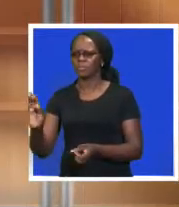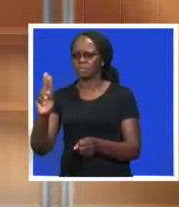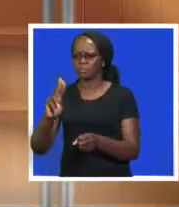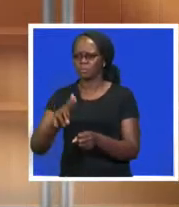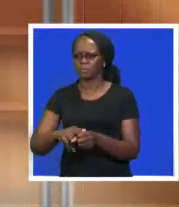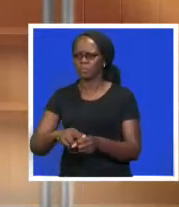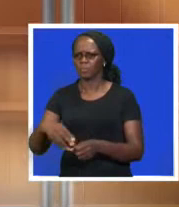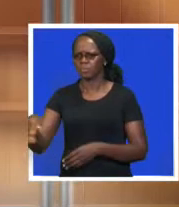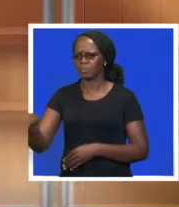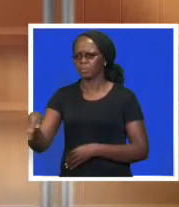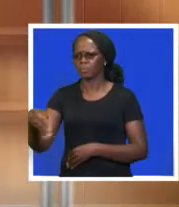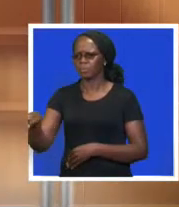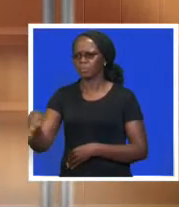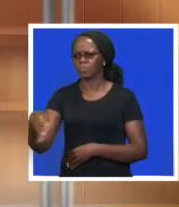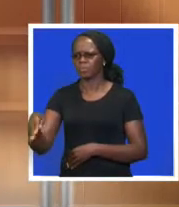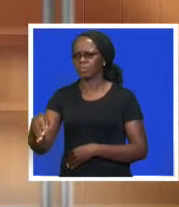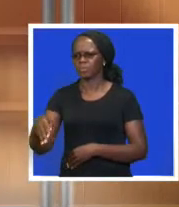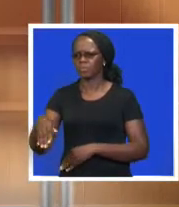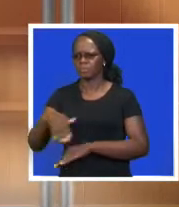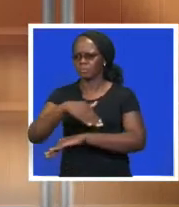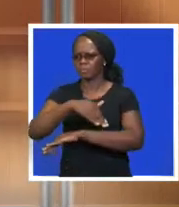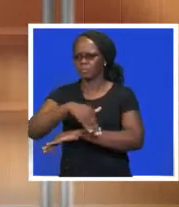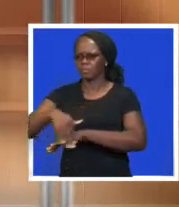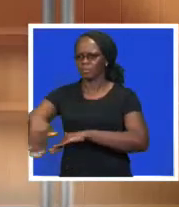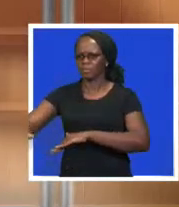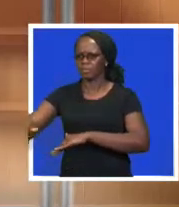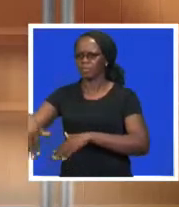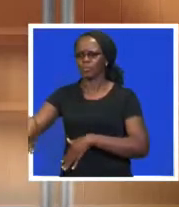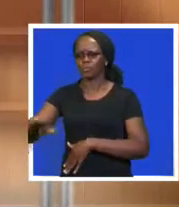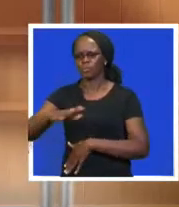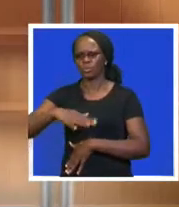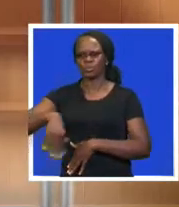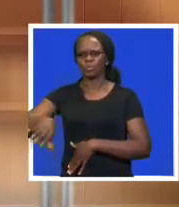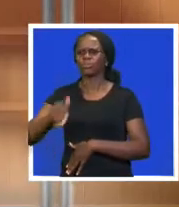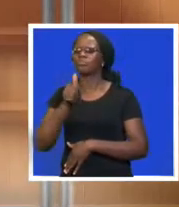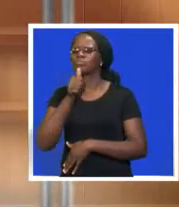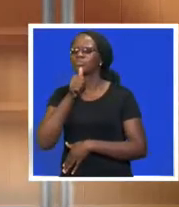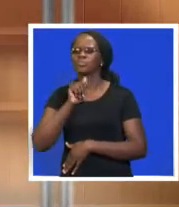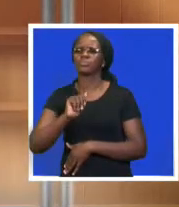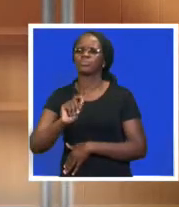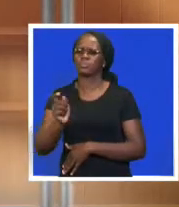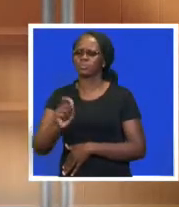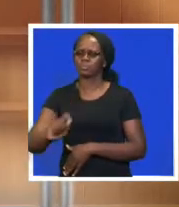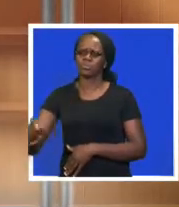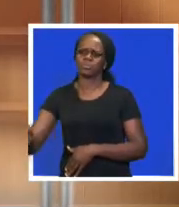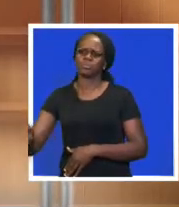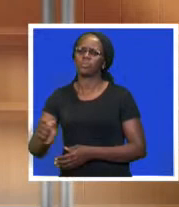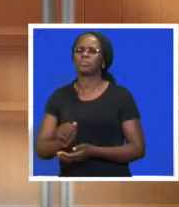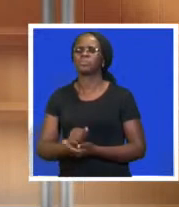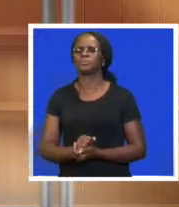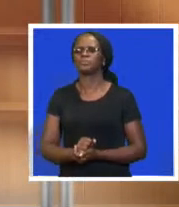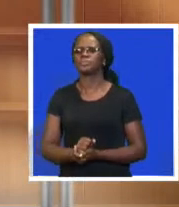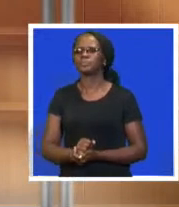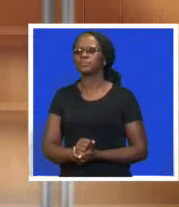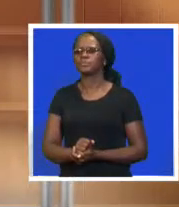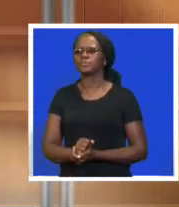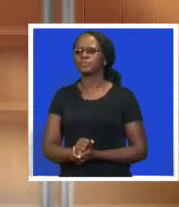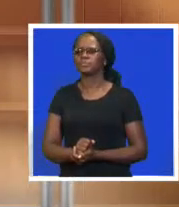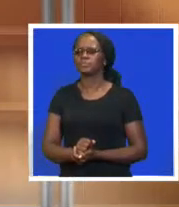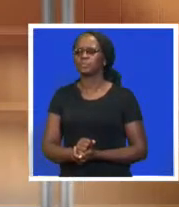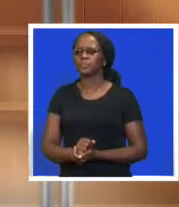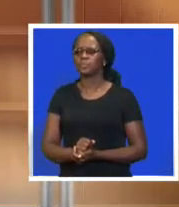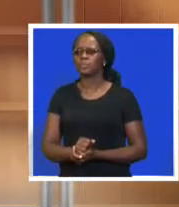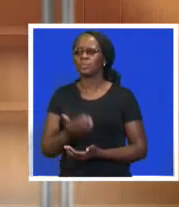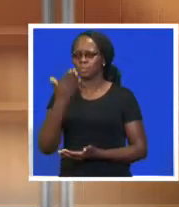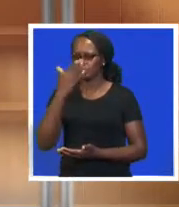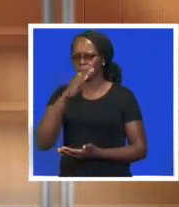or a paper, ruler, or any scrap paper that you may have or scrapbook that you may use to write on. And before the end